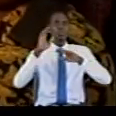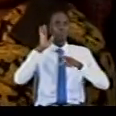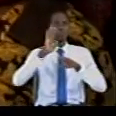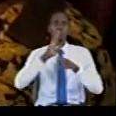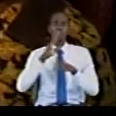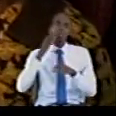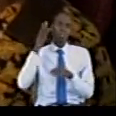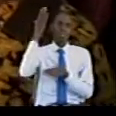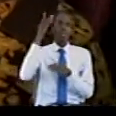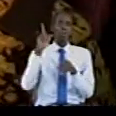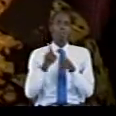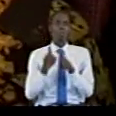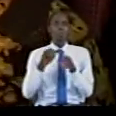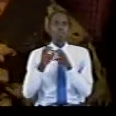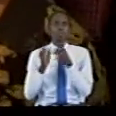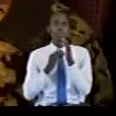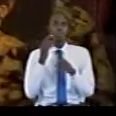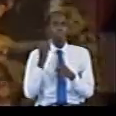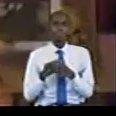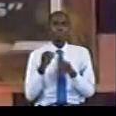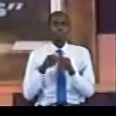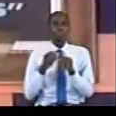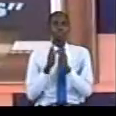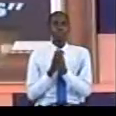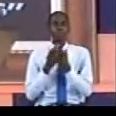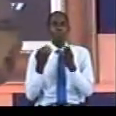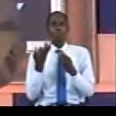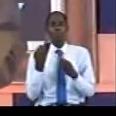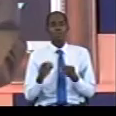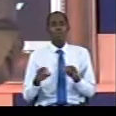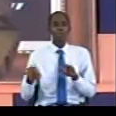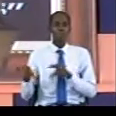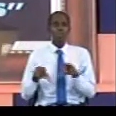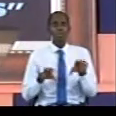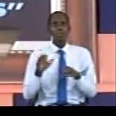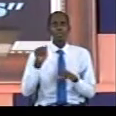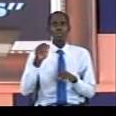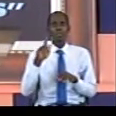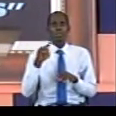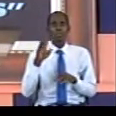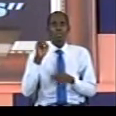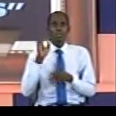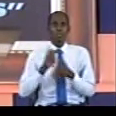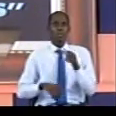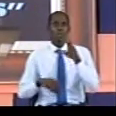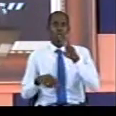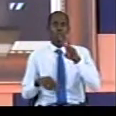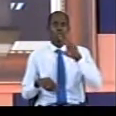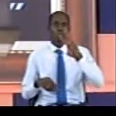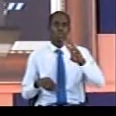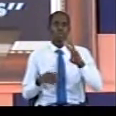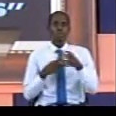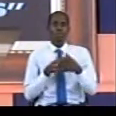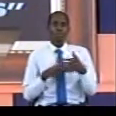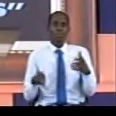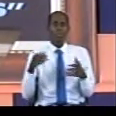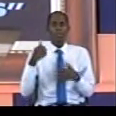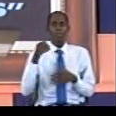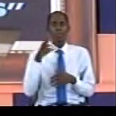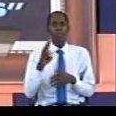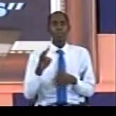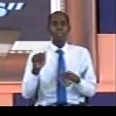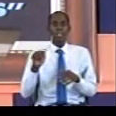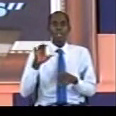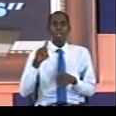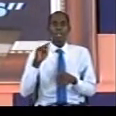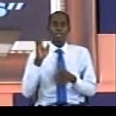name. Acts of the Apostles chapter 26. Acts of the Apostles chapter 26. I'm reading from verse 16. Acts